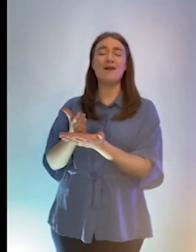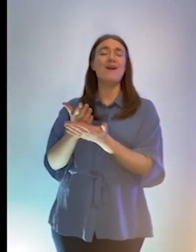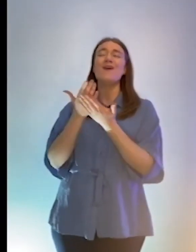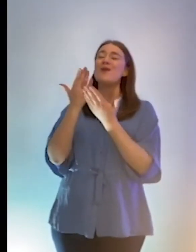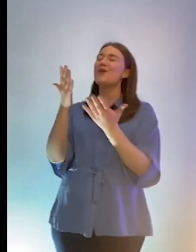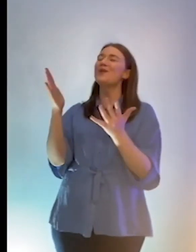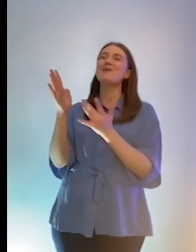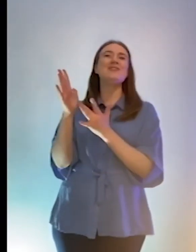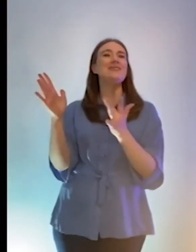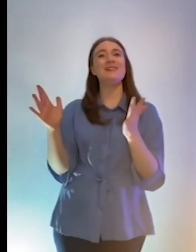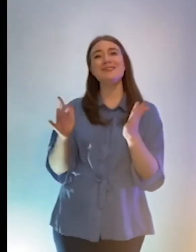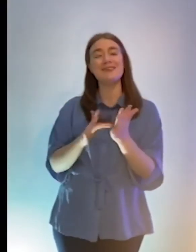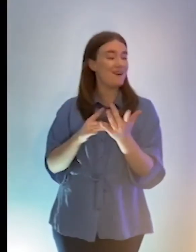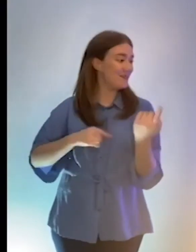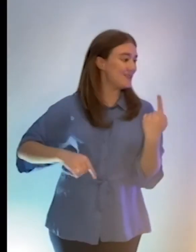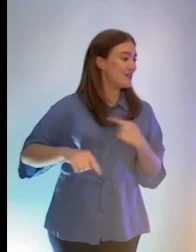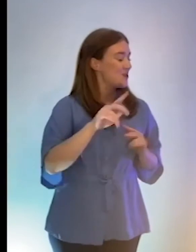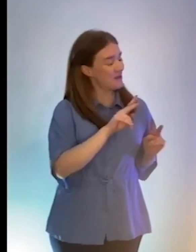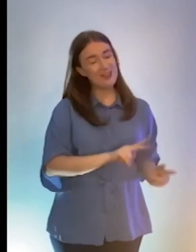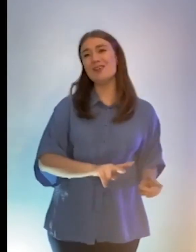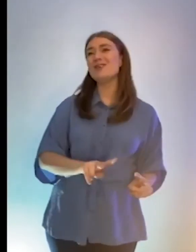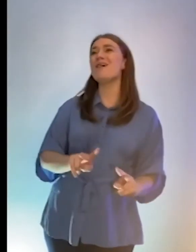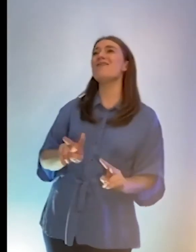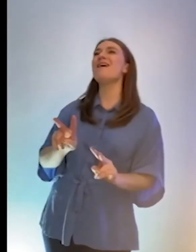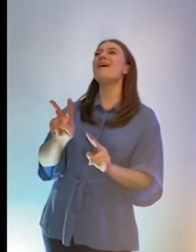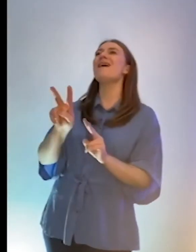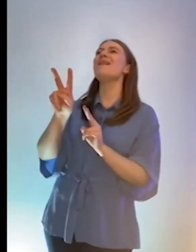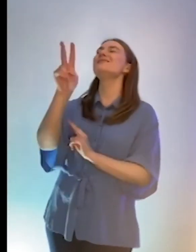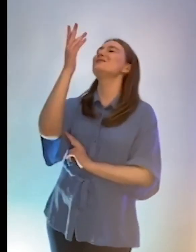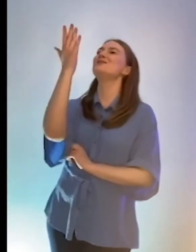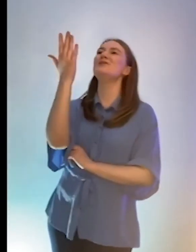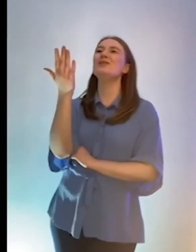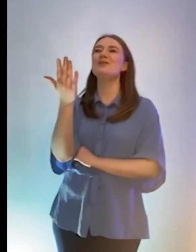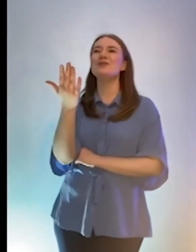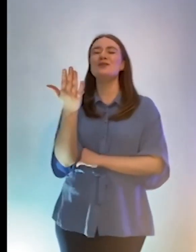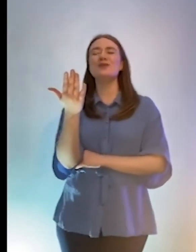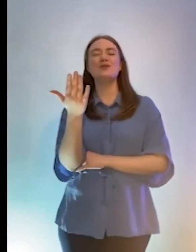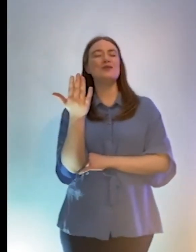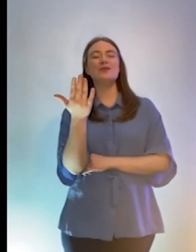true. Oh Jesus, we turn our eyes to you.